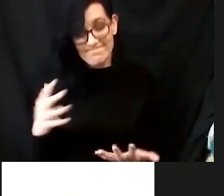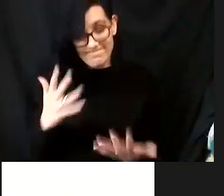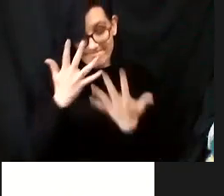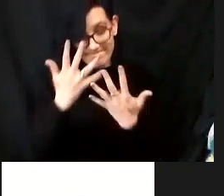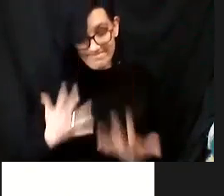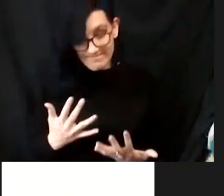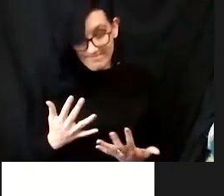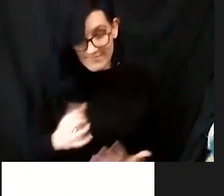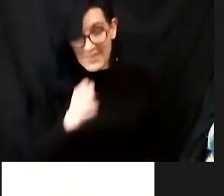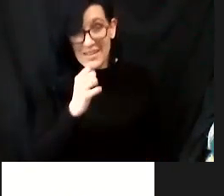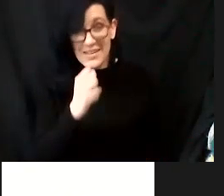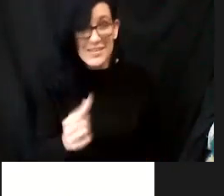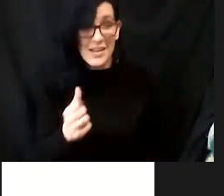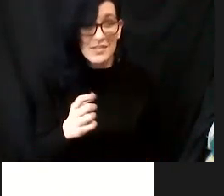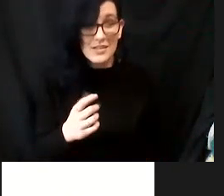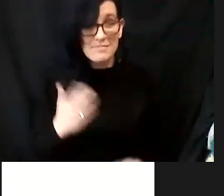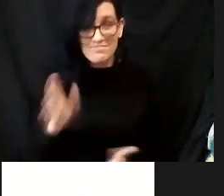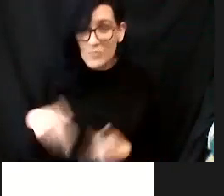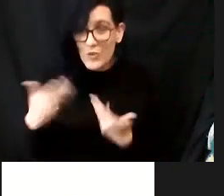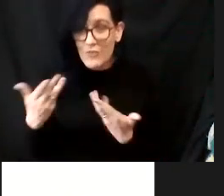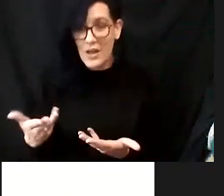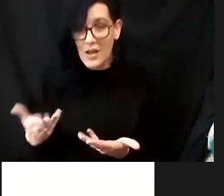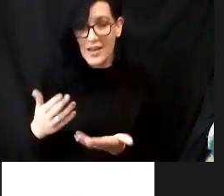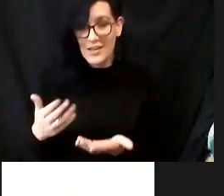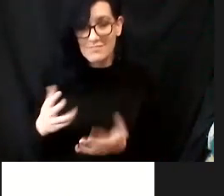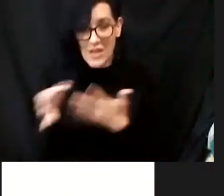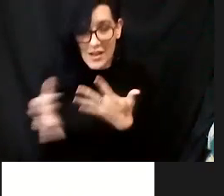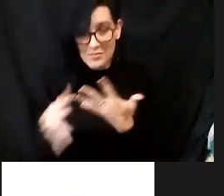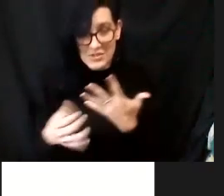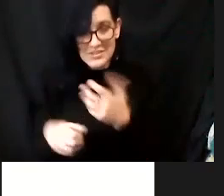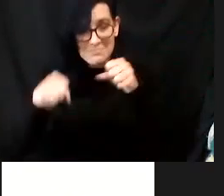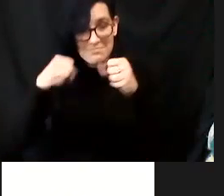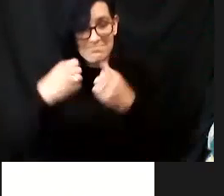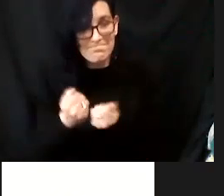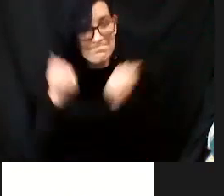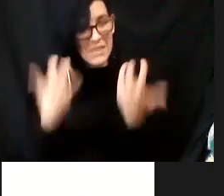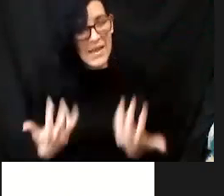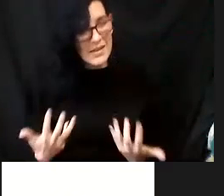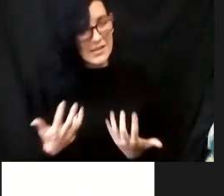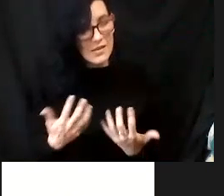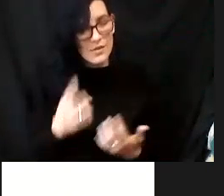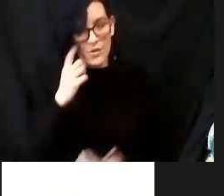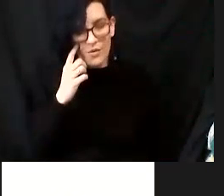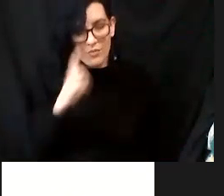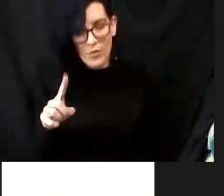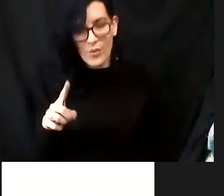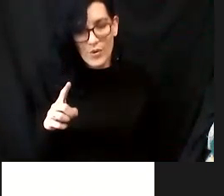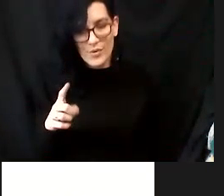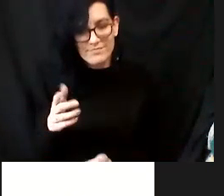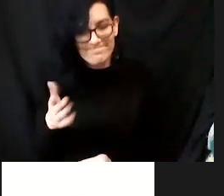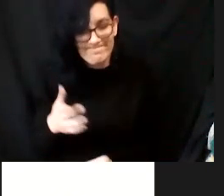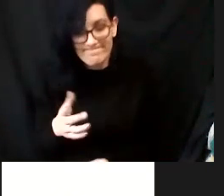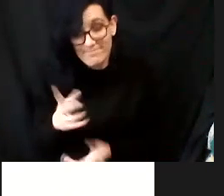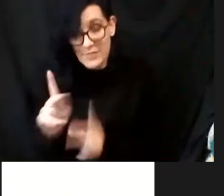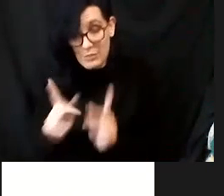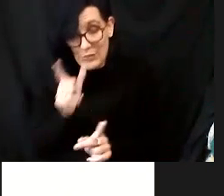who have private loans. You can always call your student loan servicer for